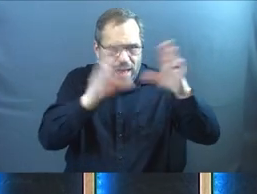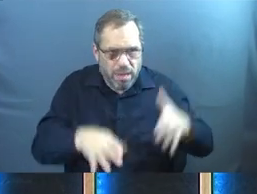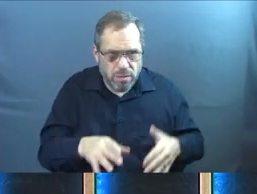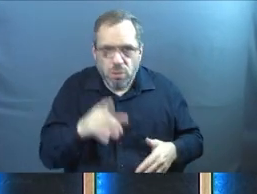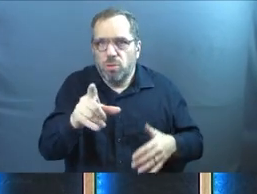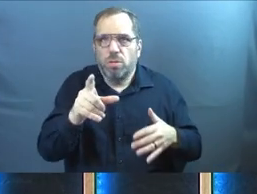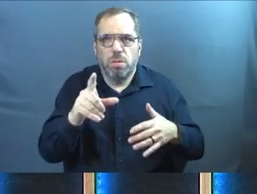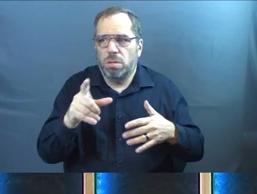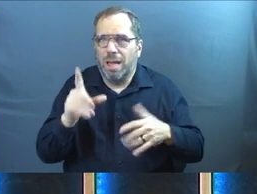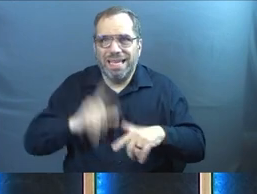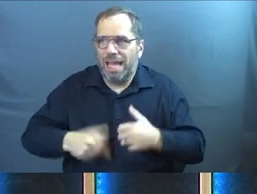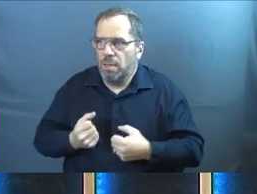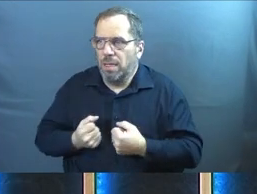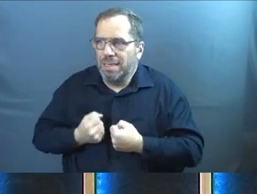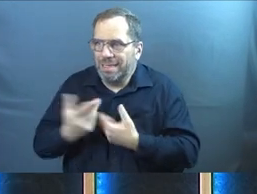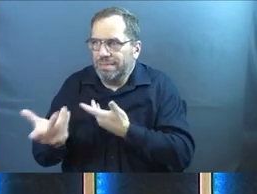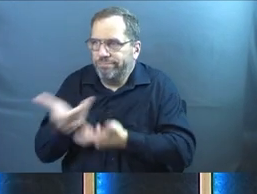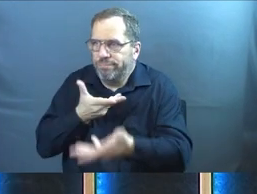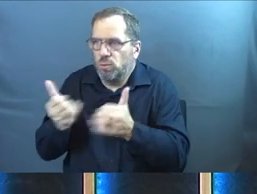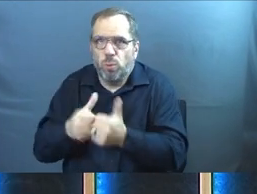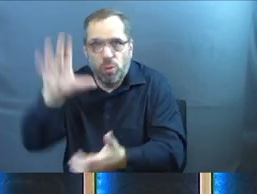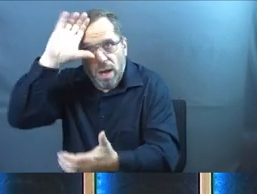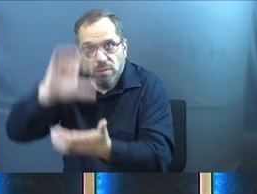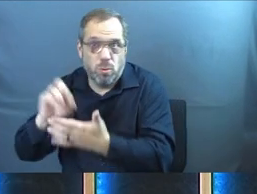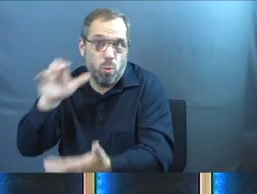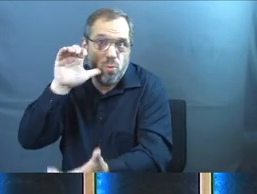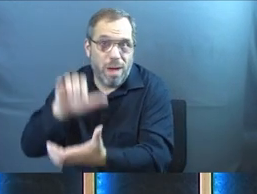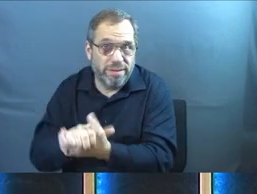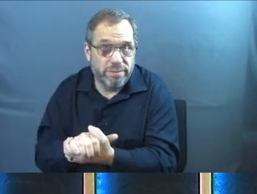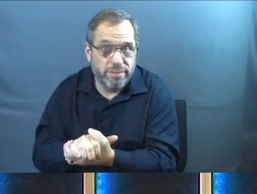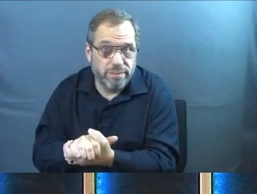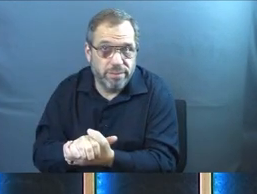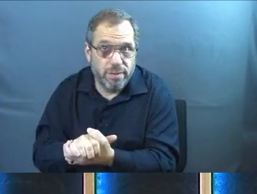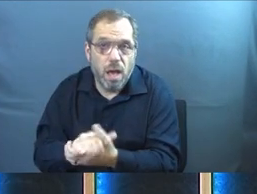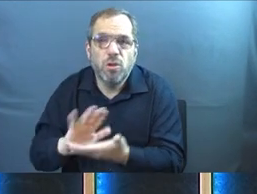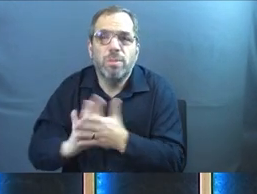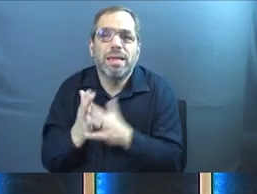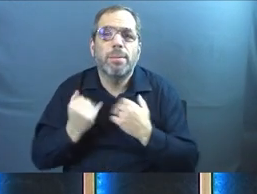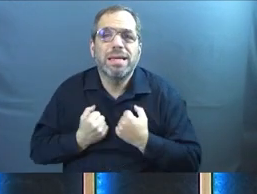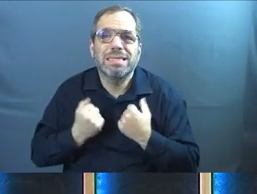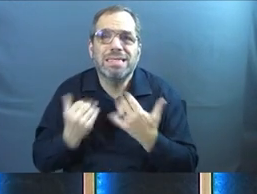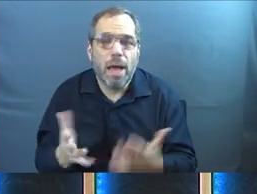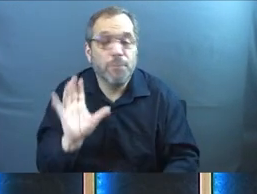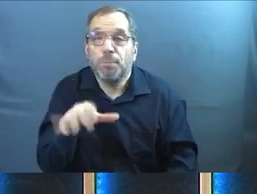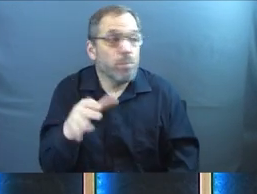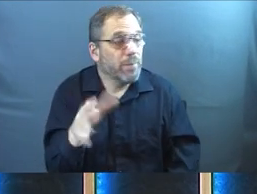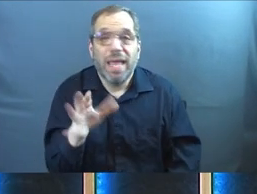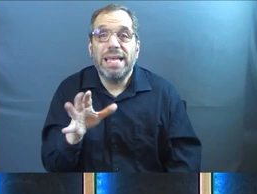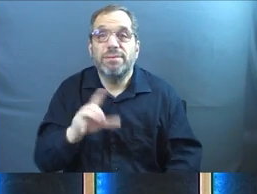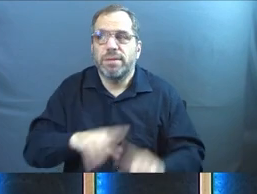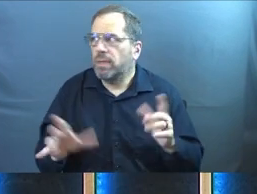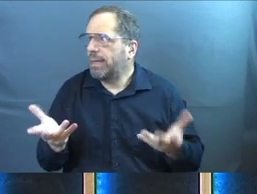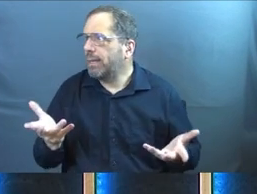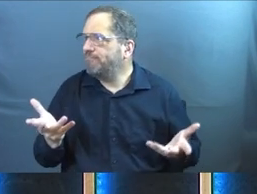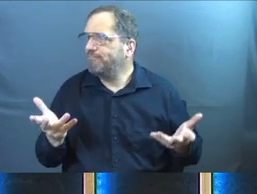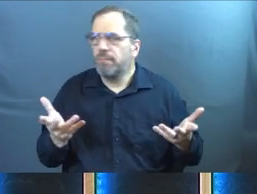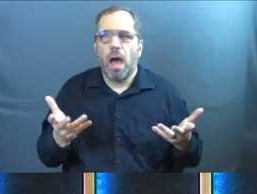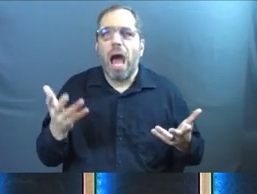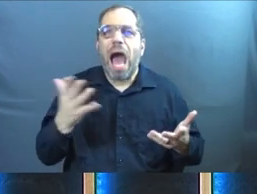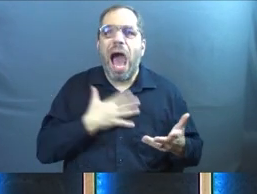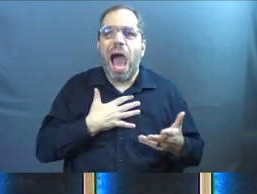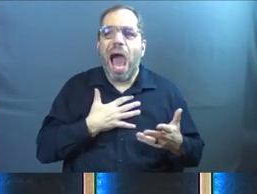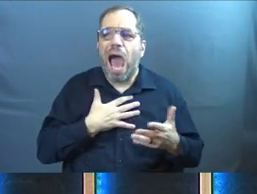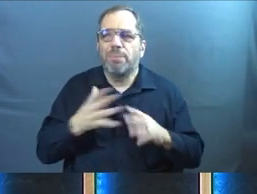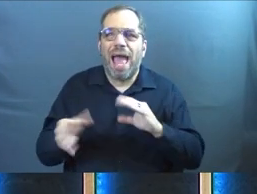that you can't give emotional energy to each other. We get exhausted. Even different things like I'm going